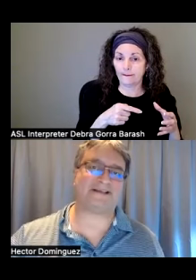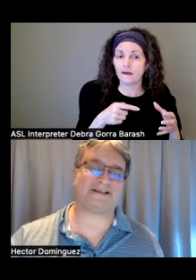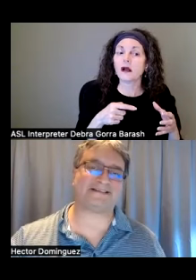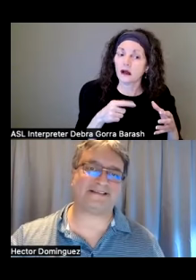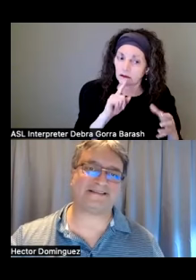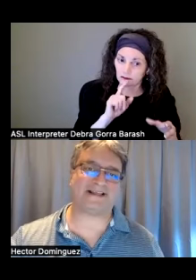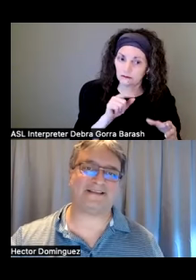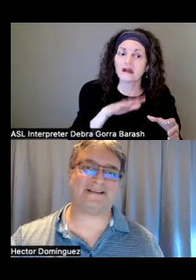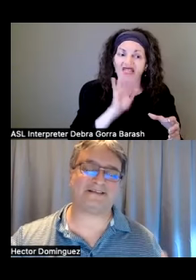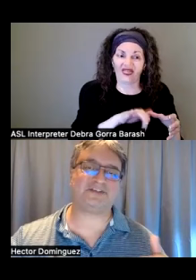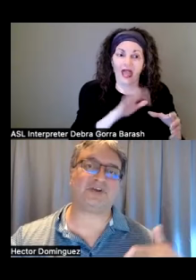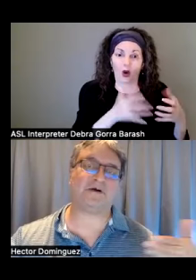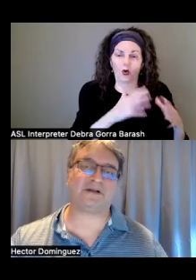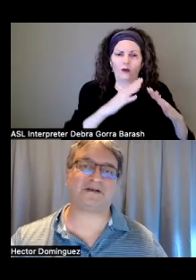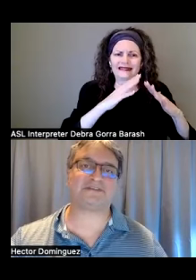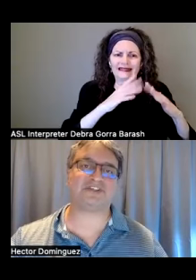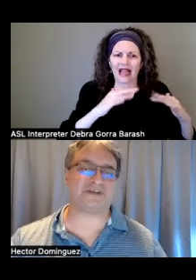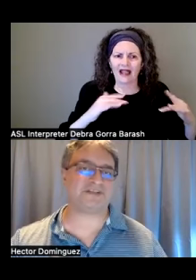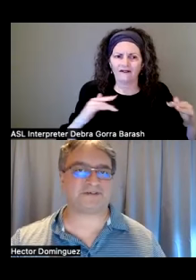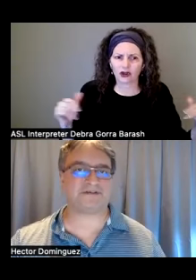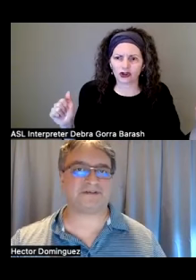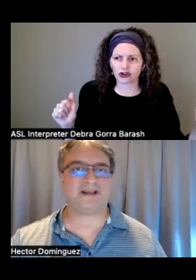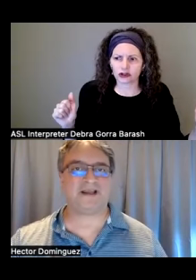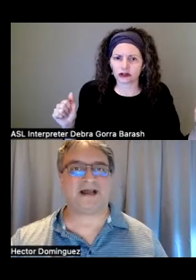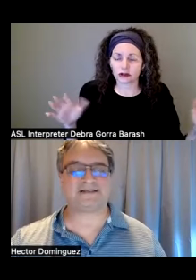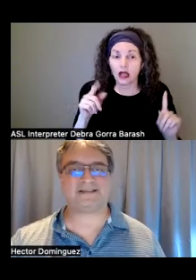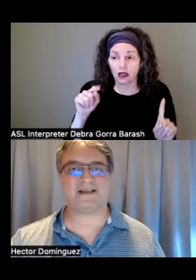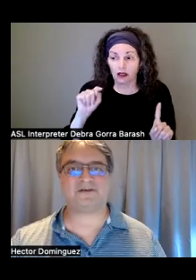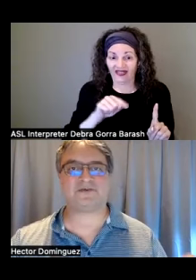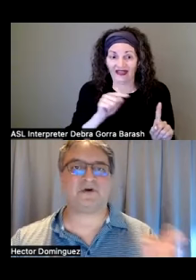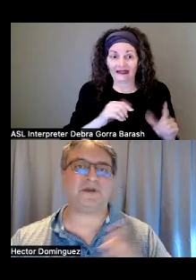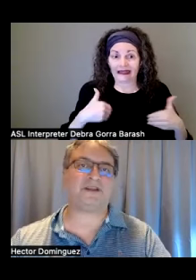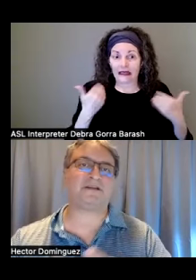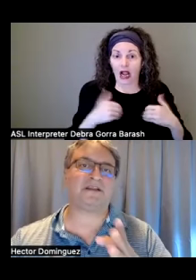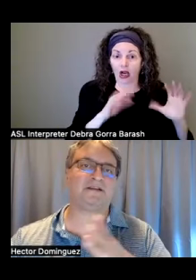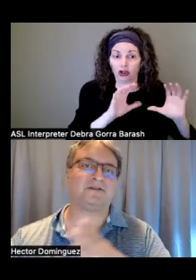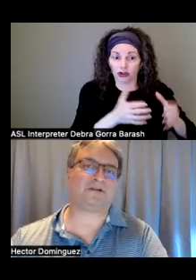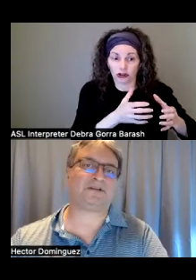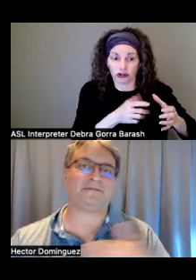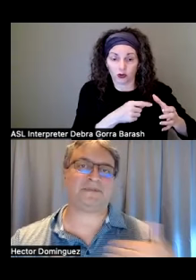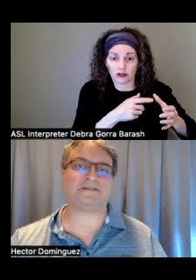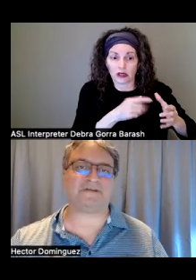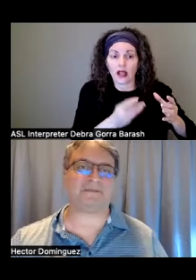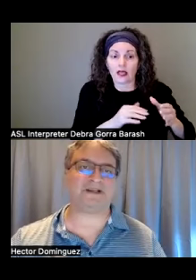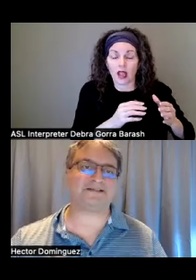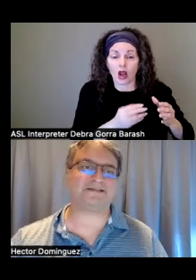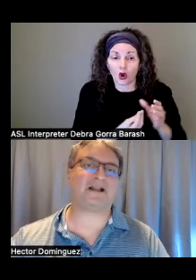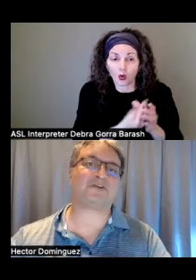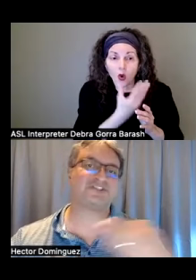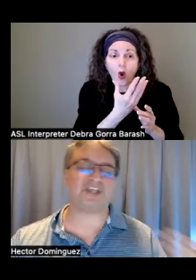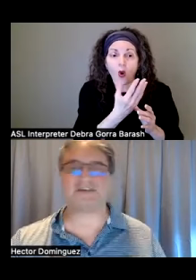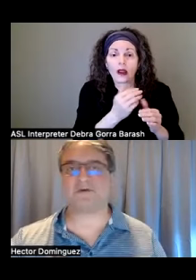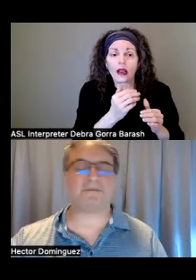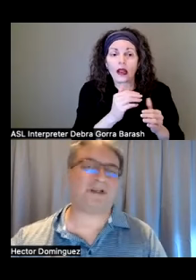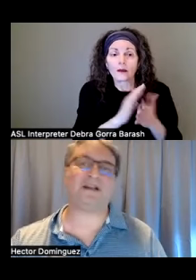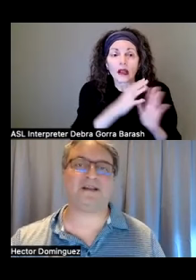diverse in a sense, and this younger generation, as they are growing, getting older, building families, they are